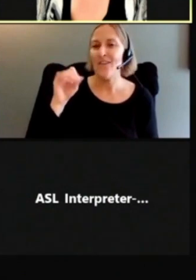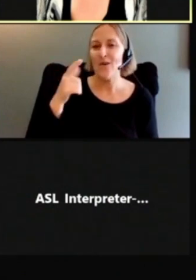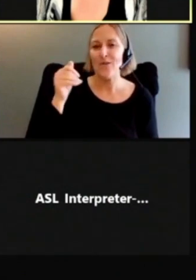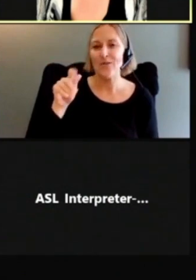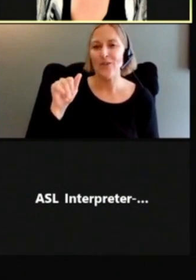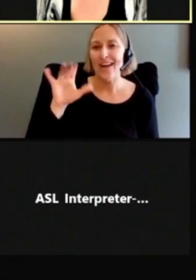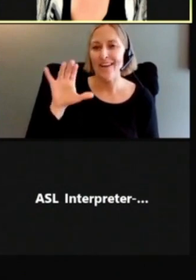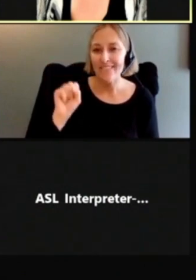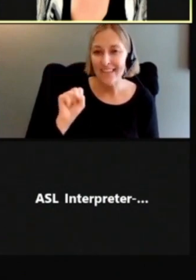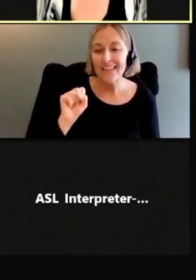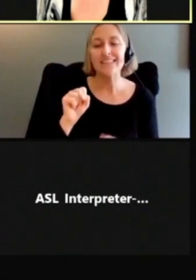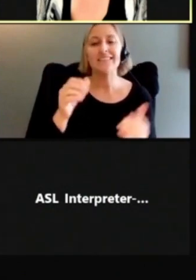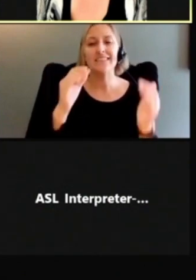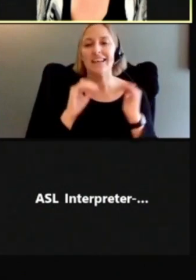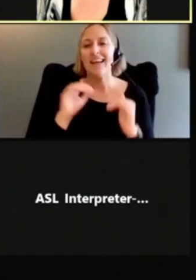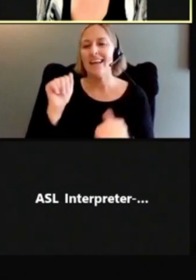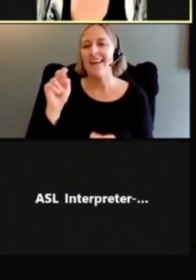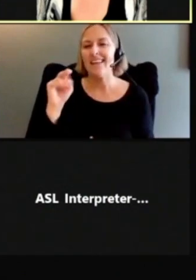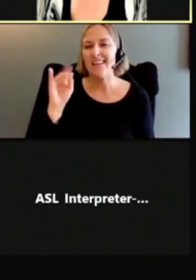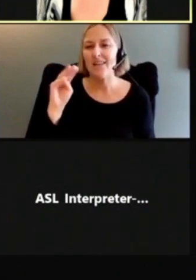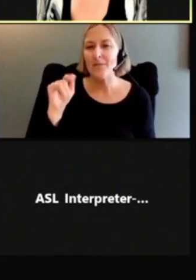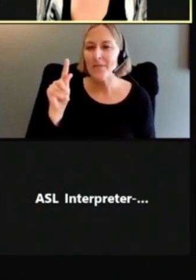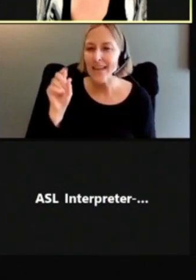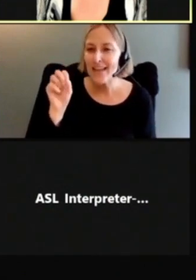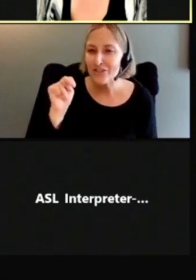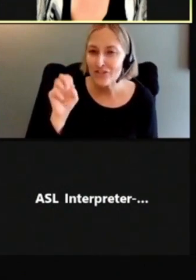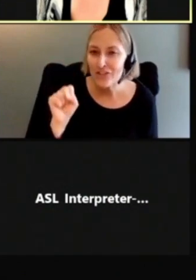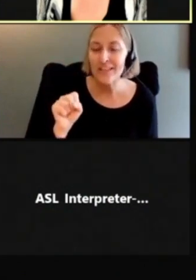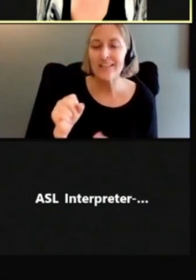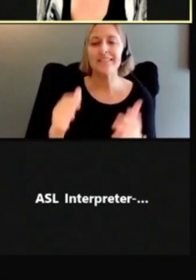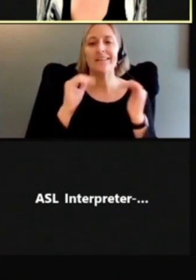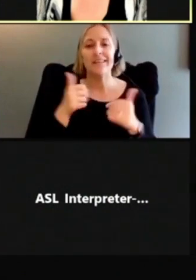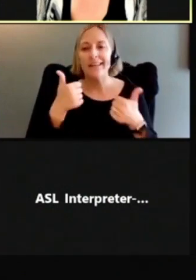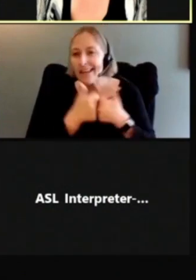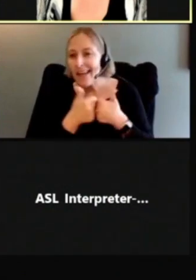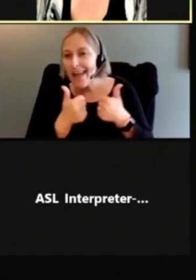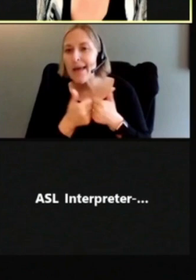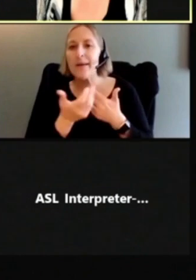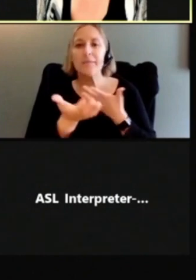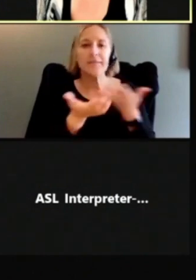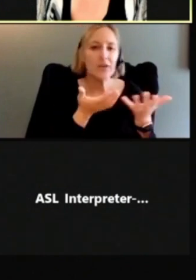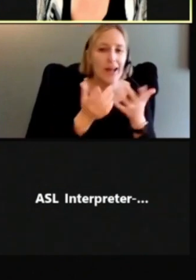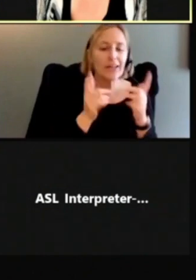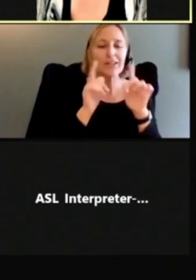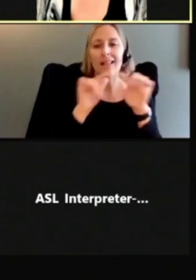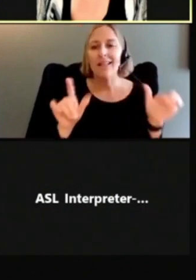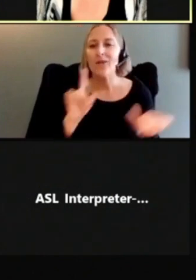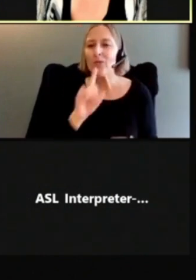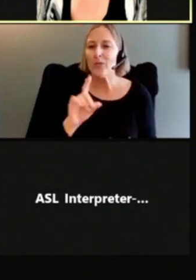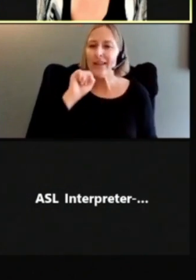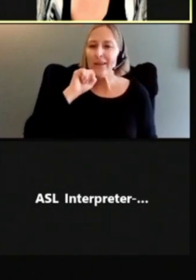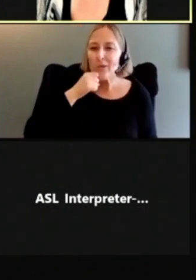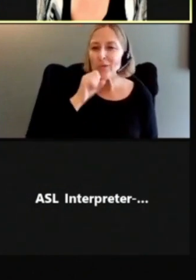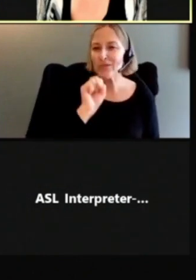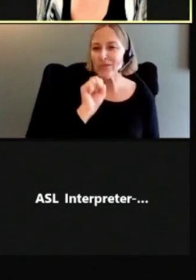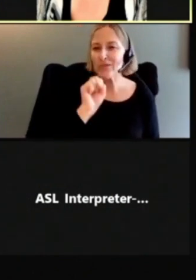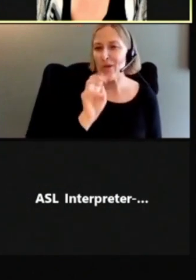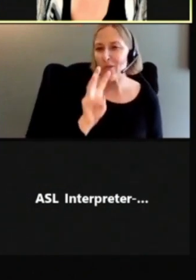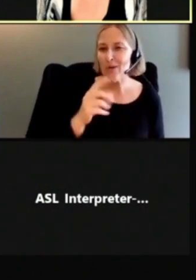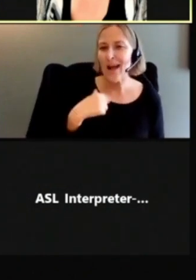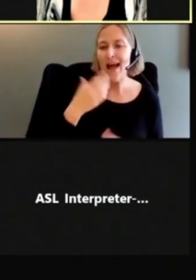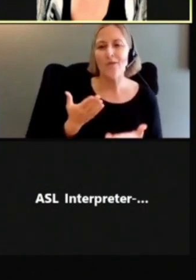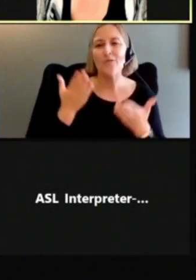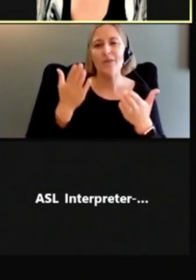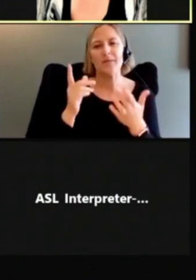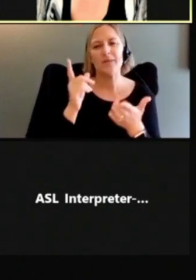infographics. You can create games and interactions. It's just a really cool software. So I would recommend checking